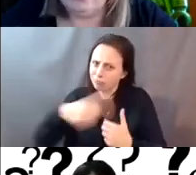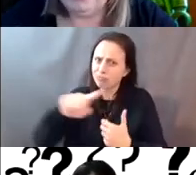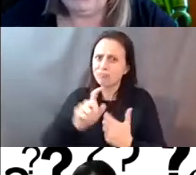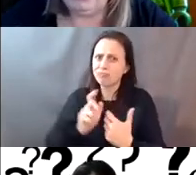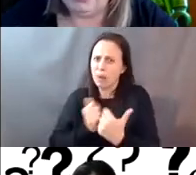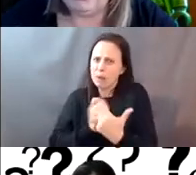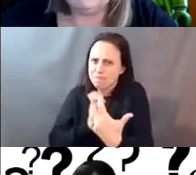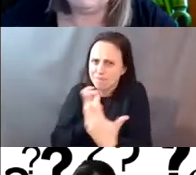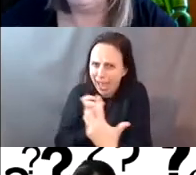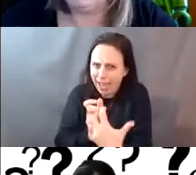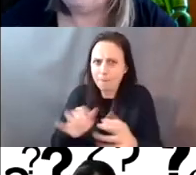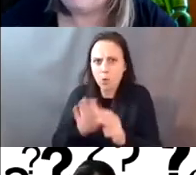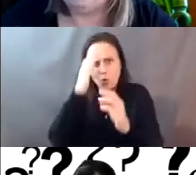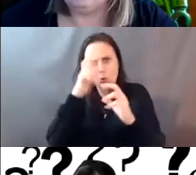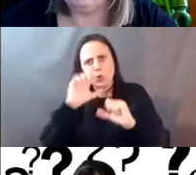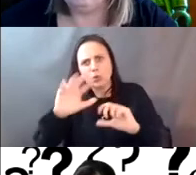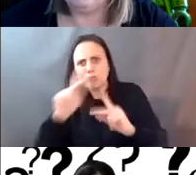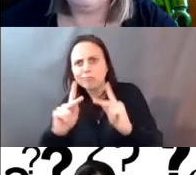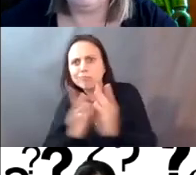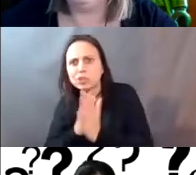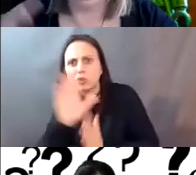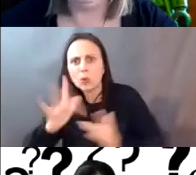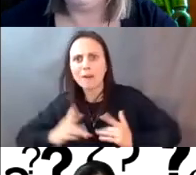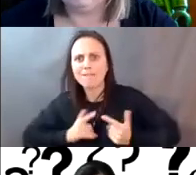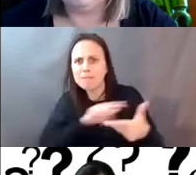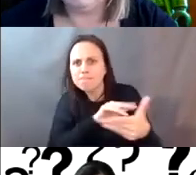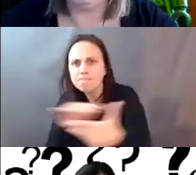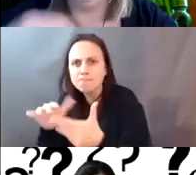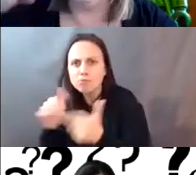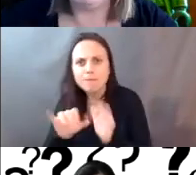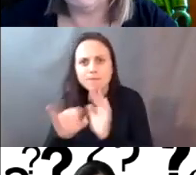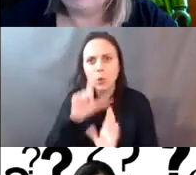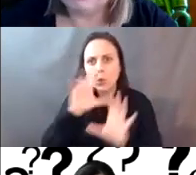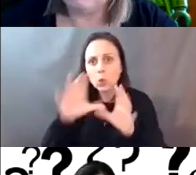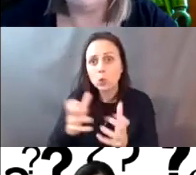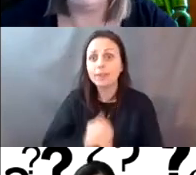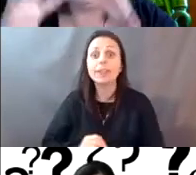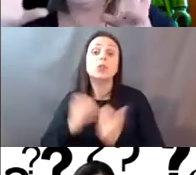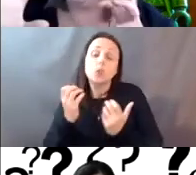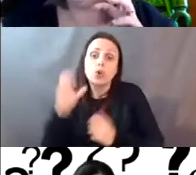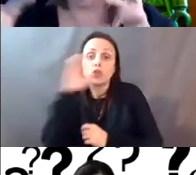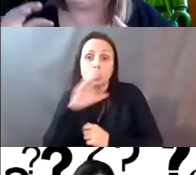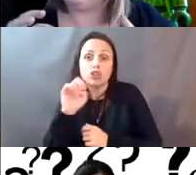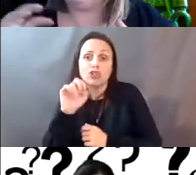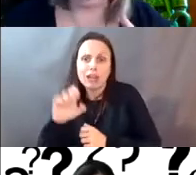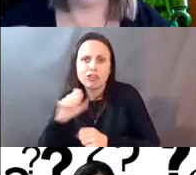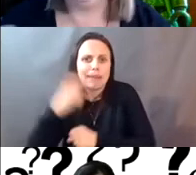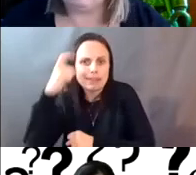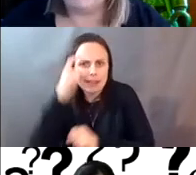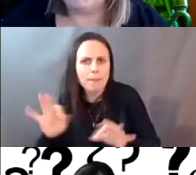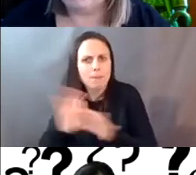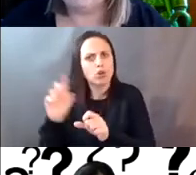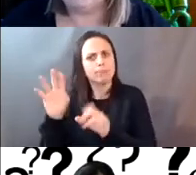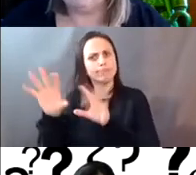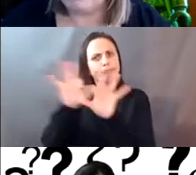can know about your audience, like try to meet them where they are. And this probably even goes like, so search engines make sense. Like just make sure you're using the right kind of